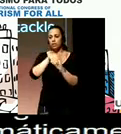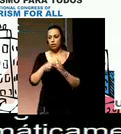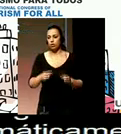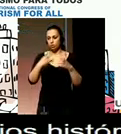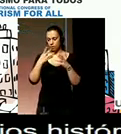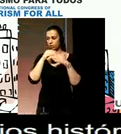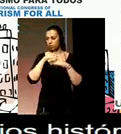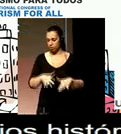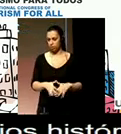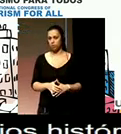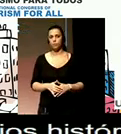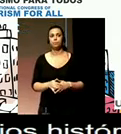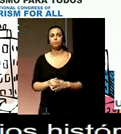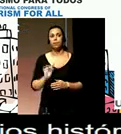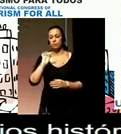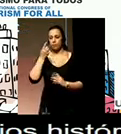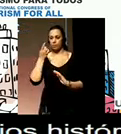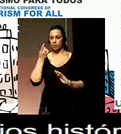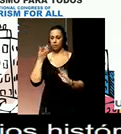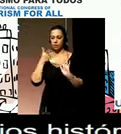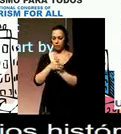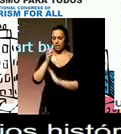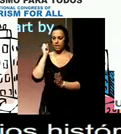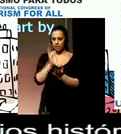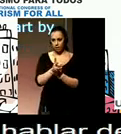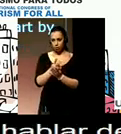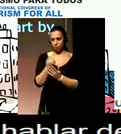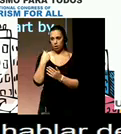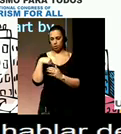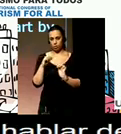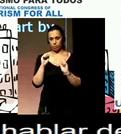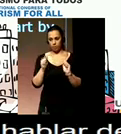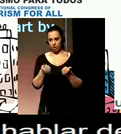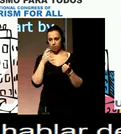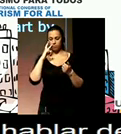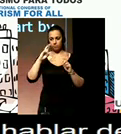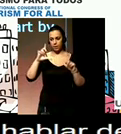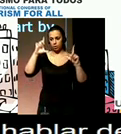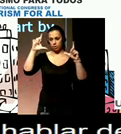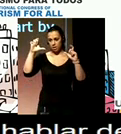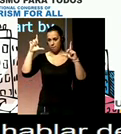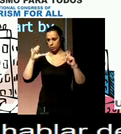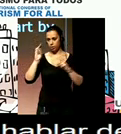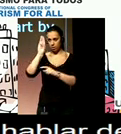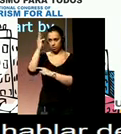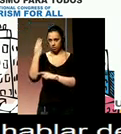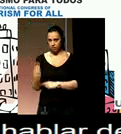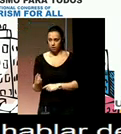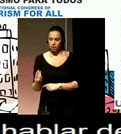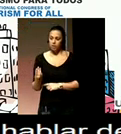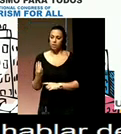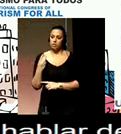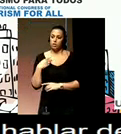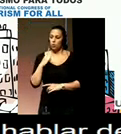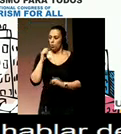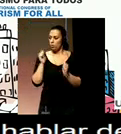start by showing a slide of a rock in the middle of the Atlantic, about 12 kilometres off the west coast of Ireland, which is